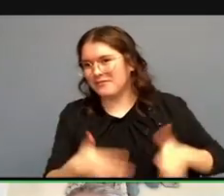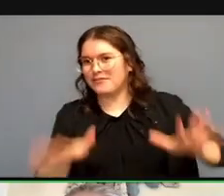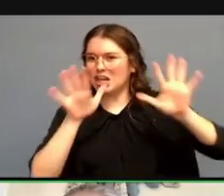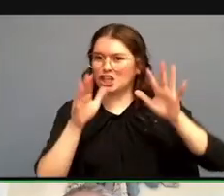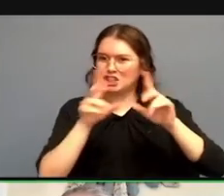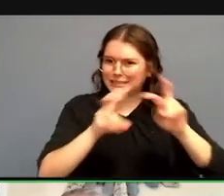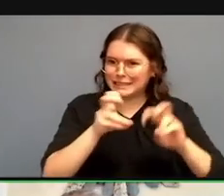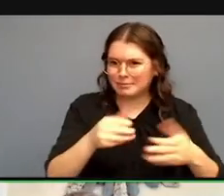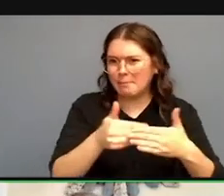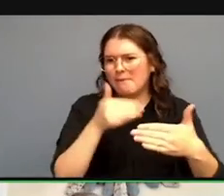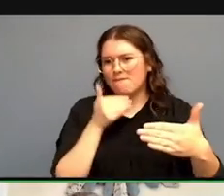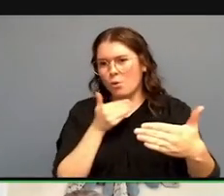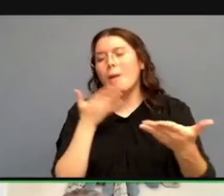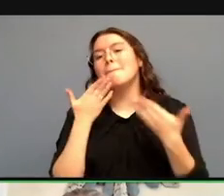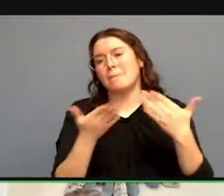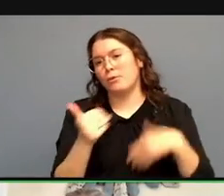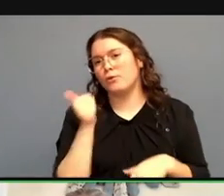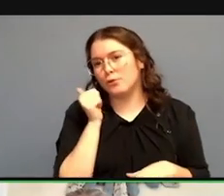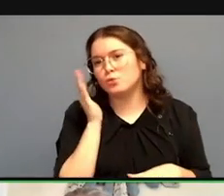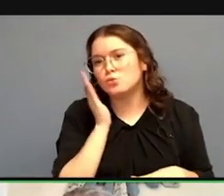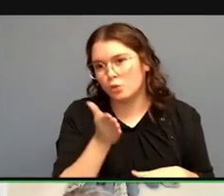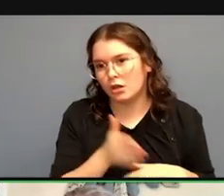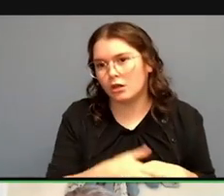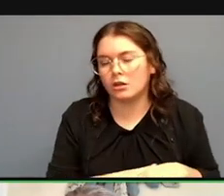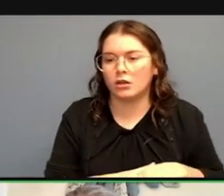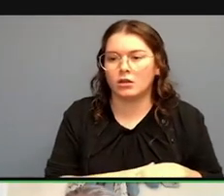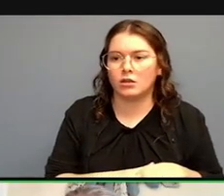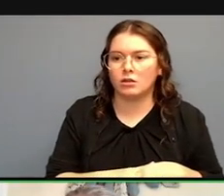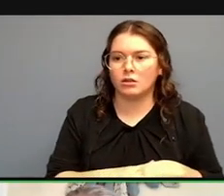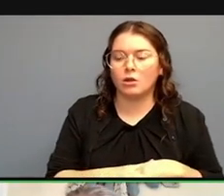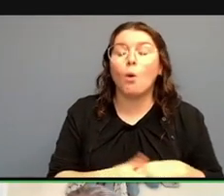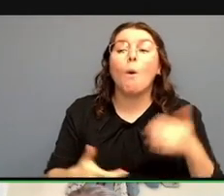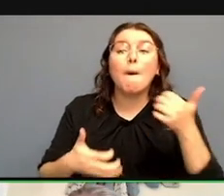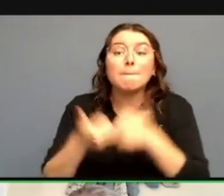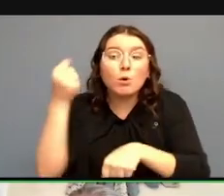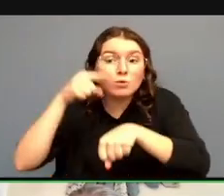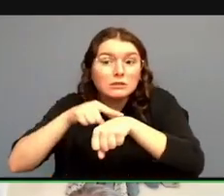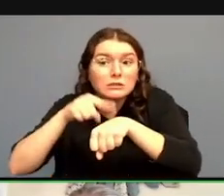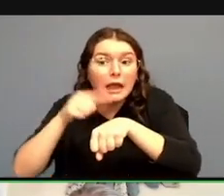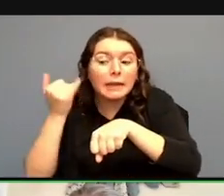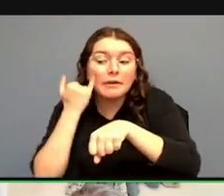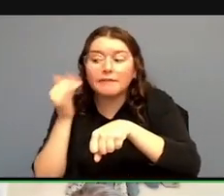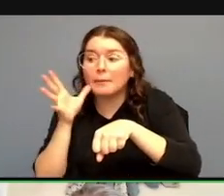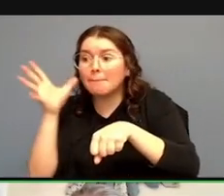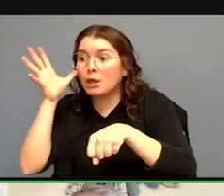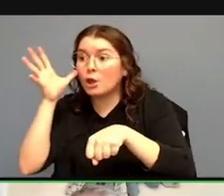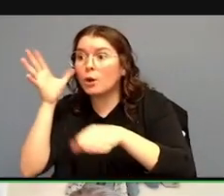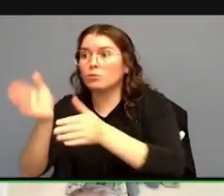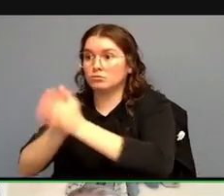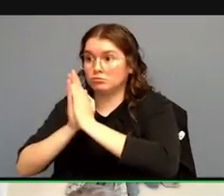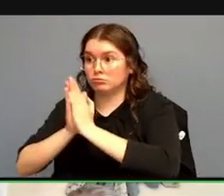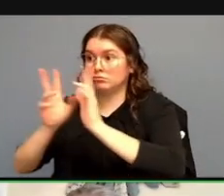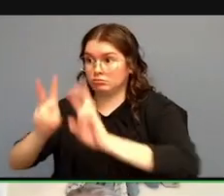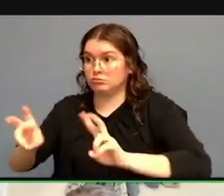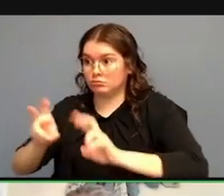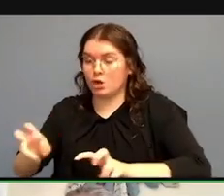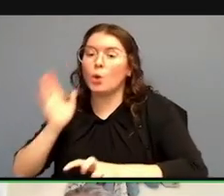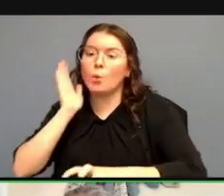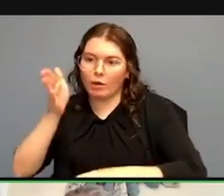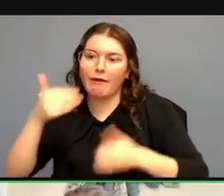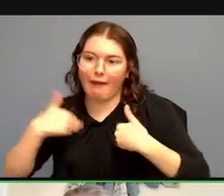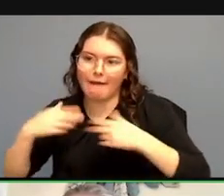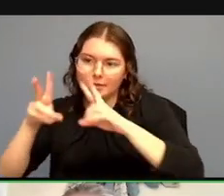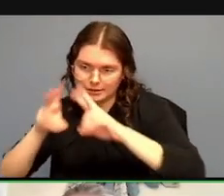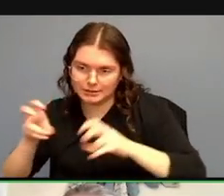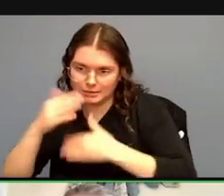of time. So most of the time, if a parent requests assessment, you're going to get an assessment